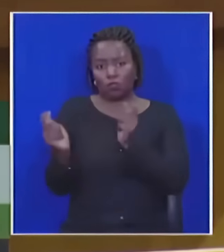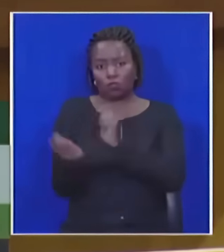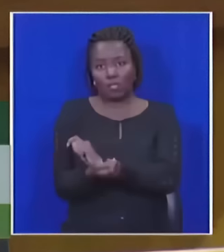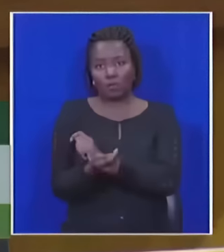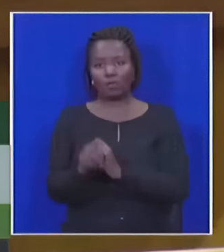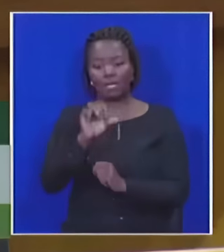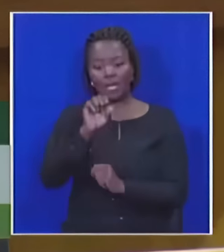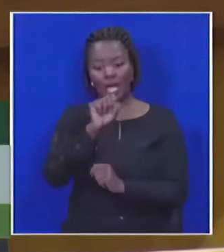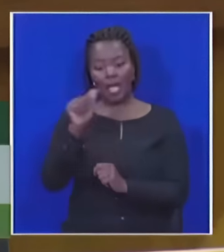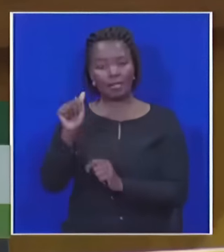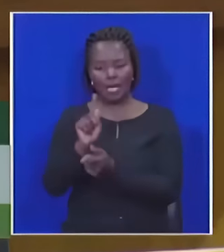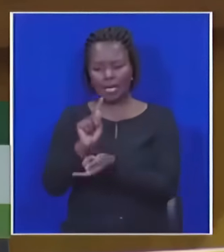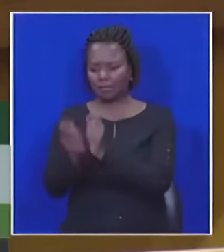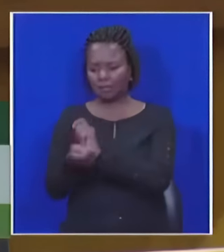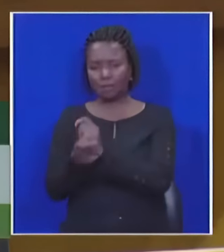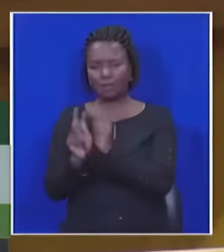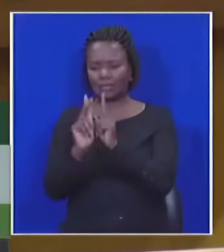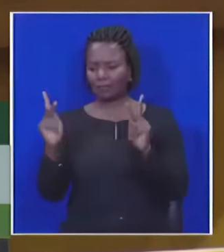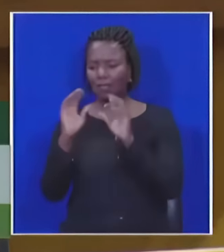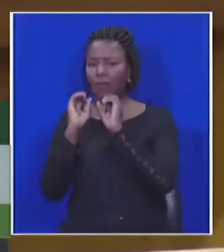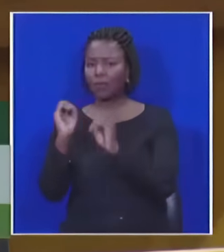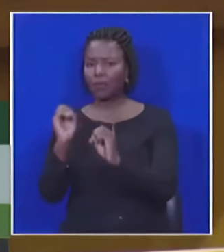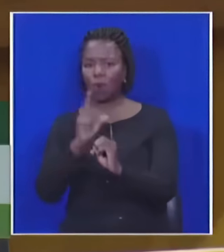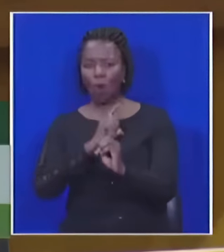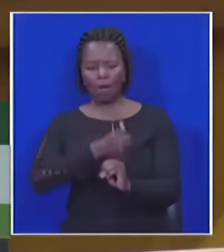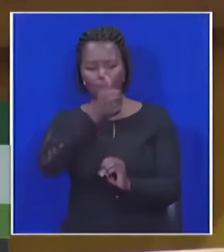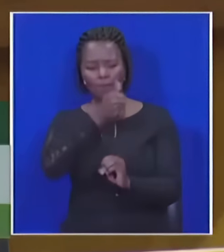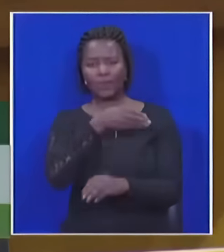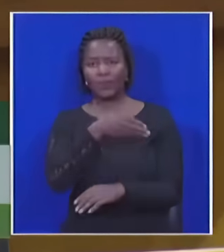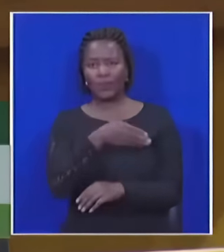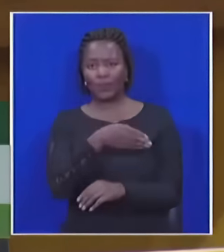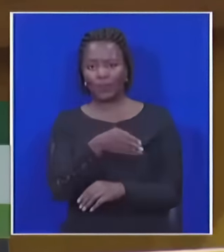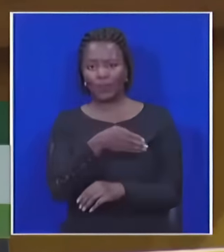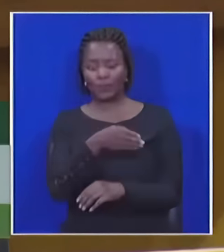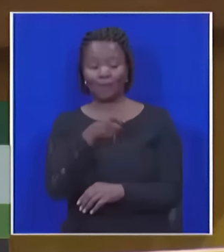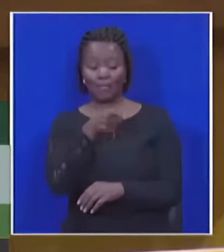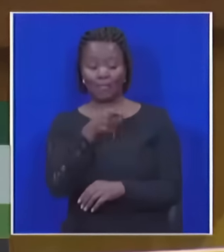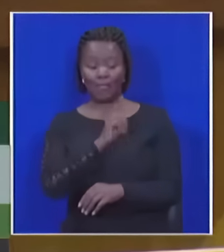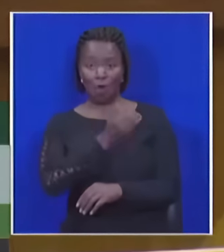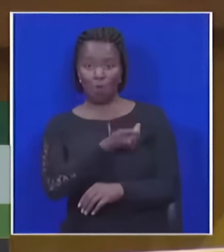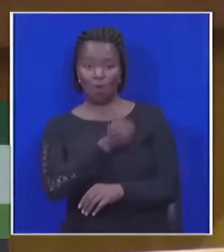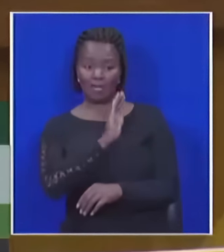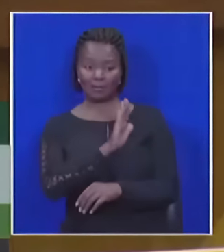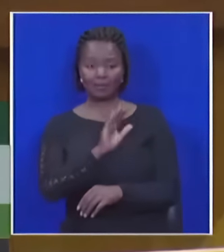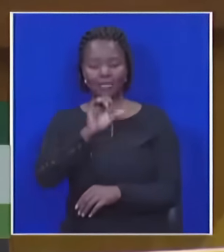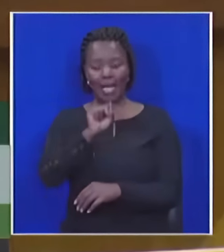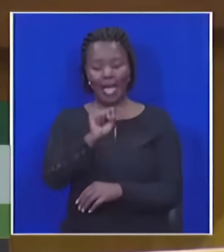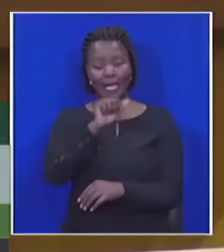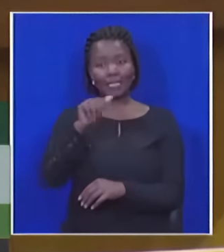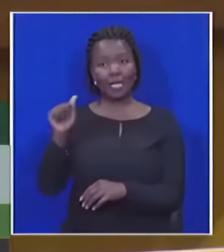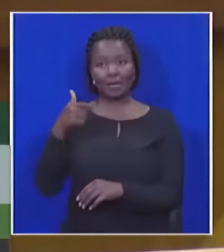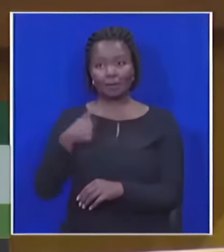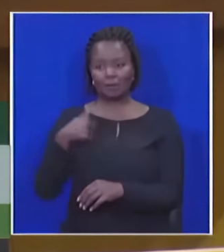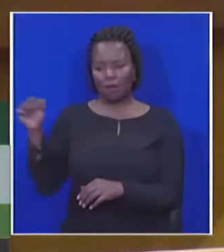its supplier base due to lack of leadership. Under Dudu Myeni Zuma, SAA has appointed a